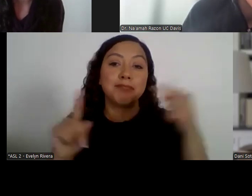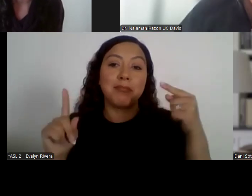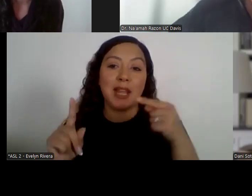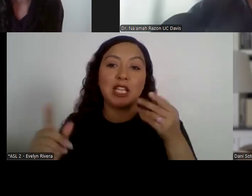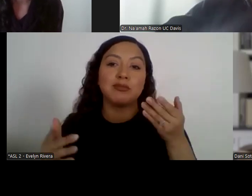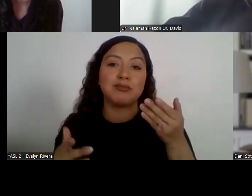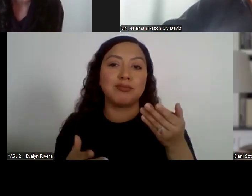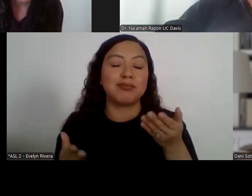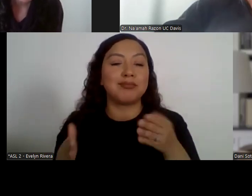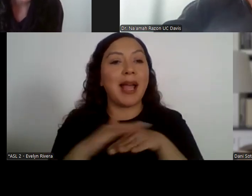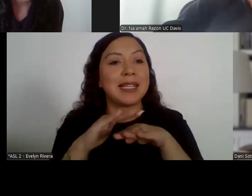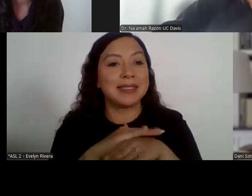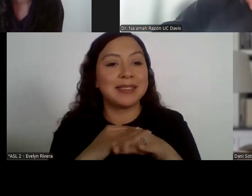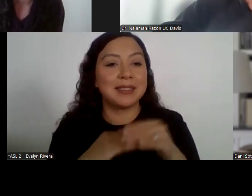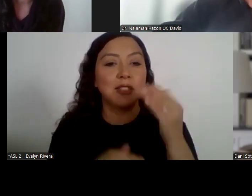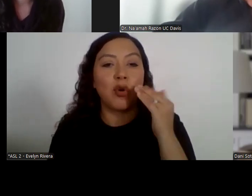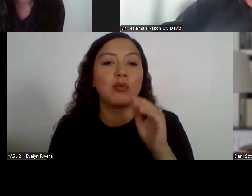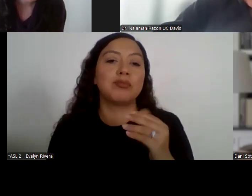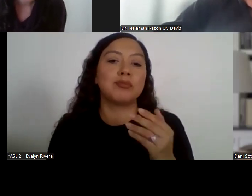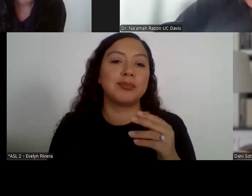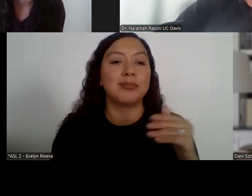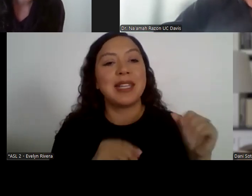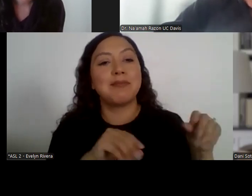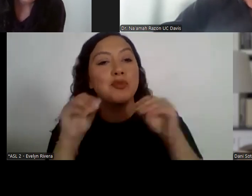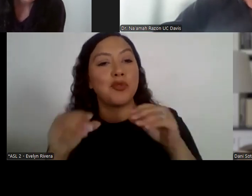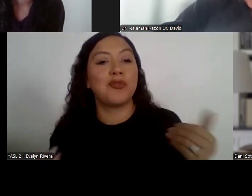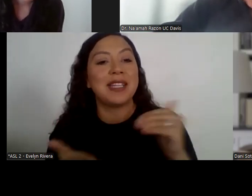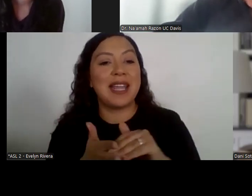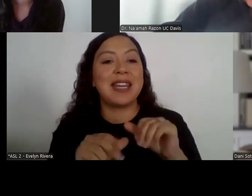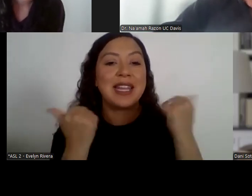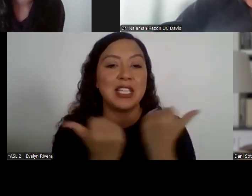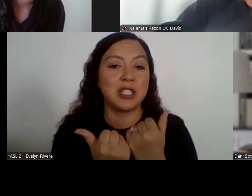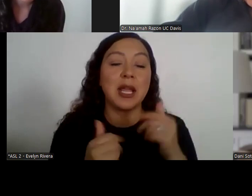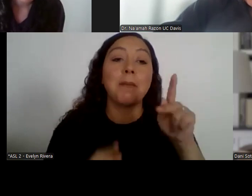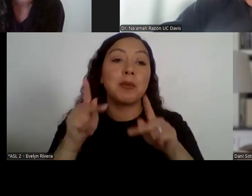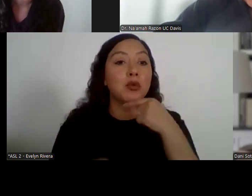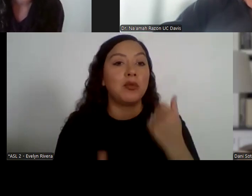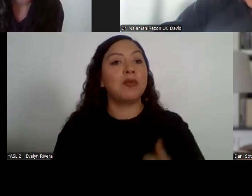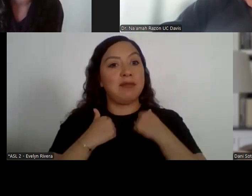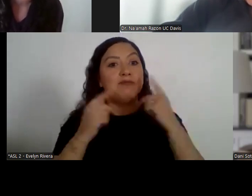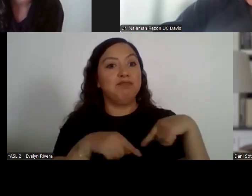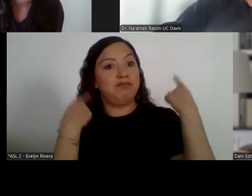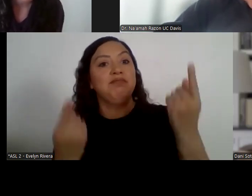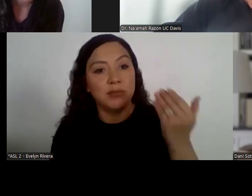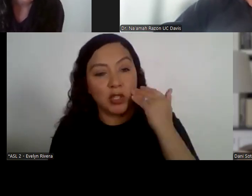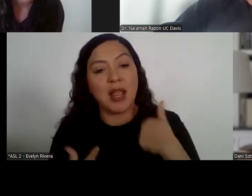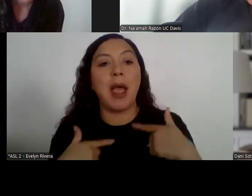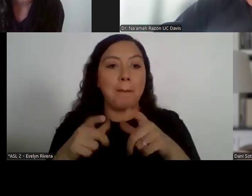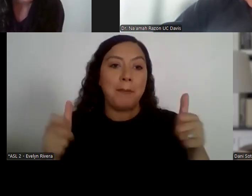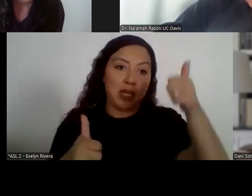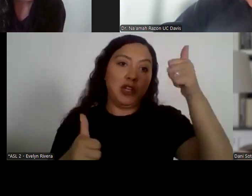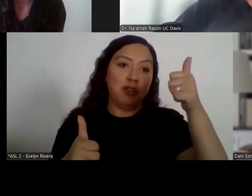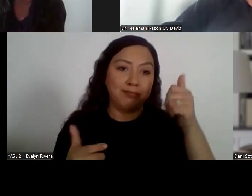and information are resettlement agencies, rather than people who've been here for longer and may have larger networks of